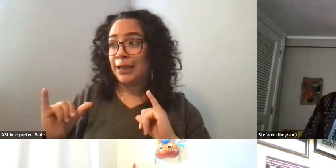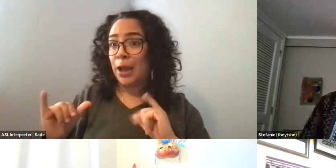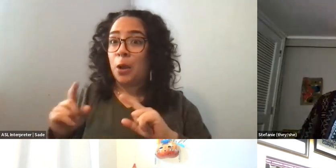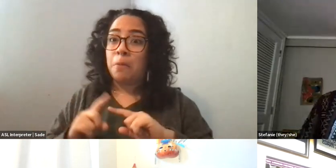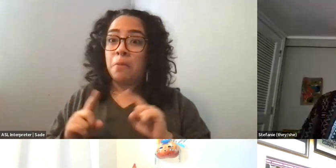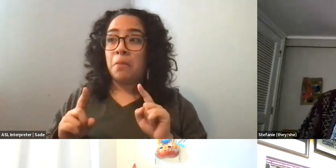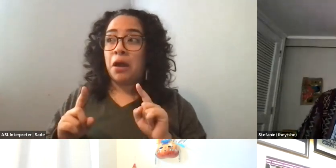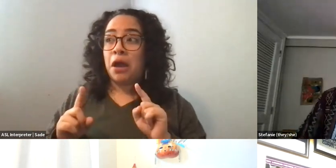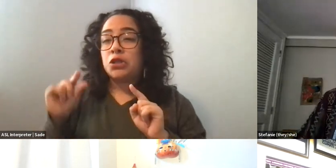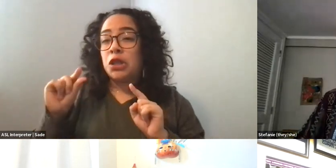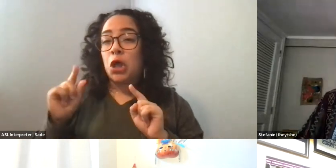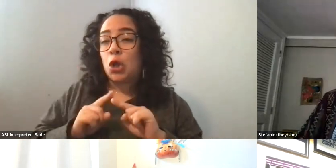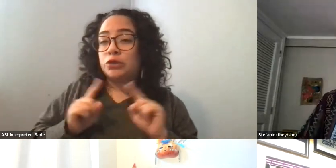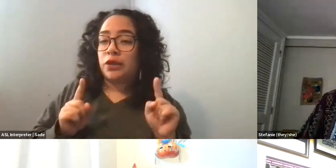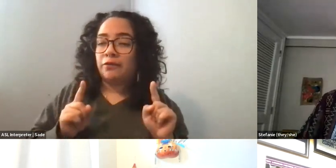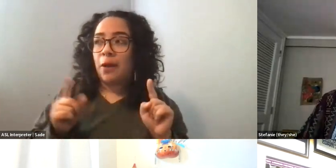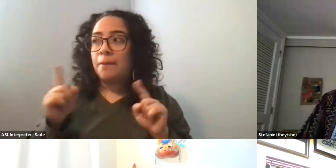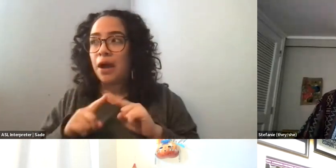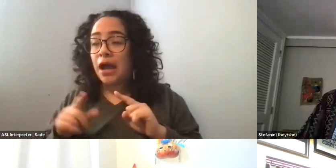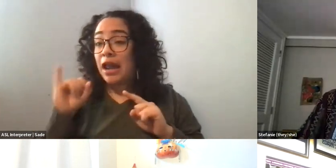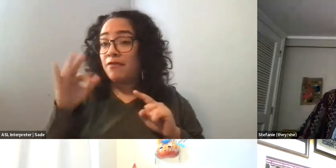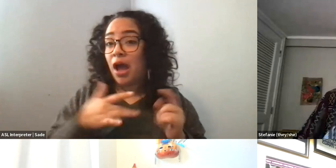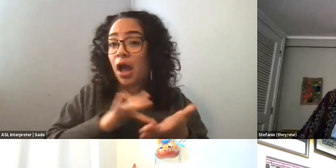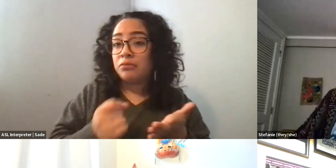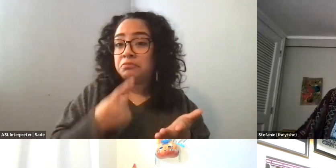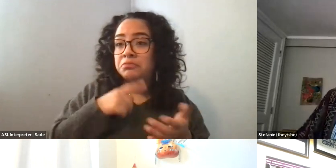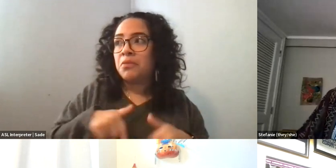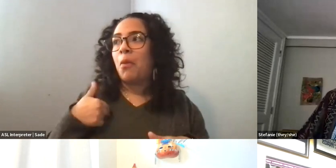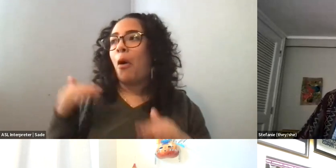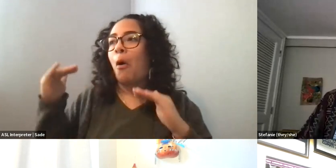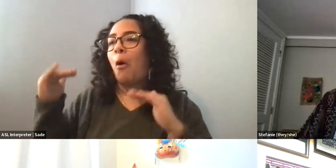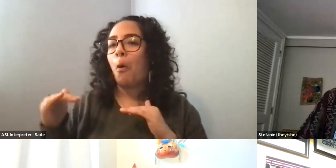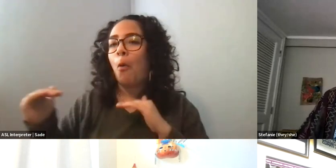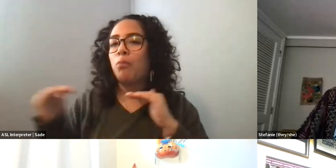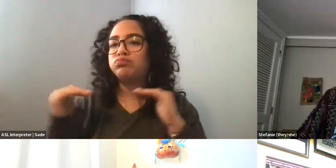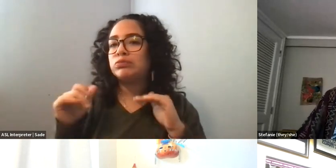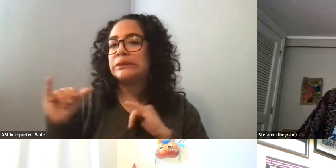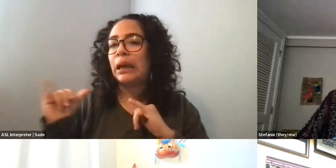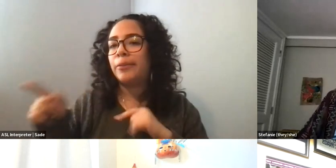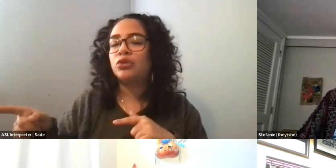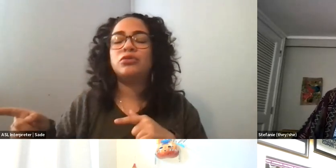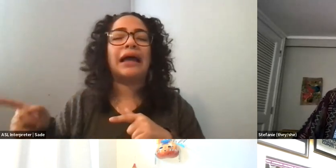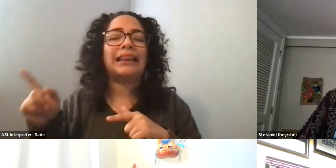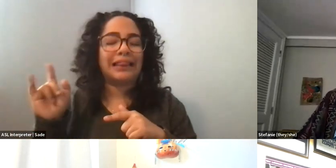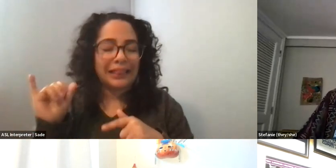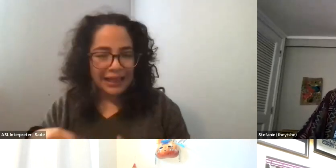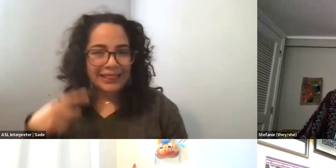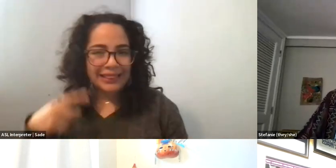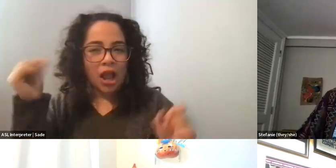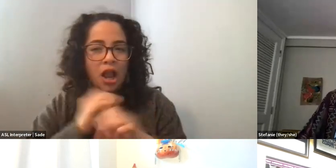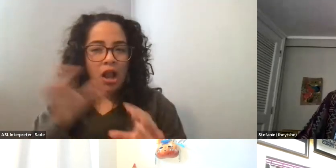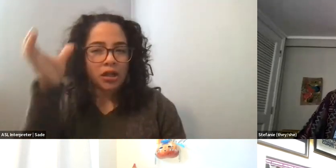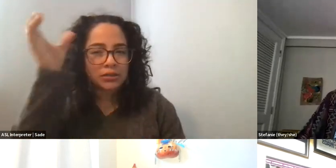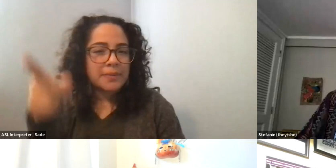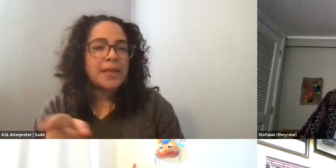then I'm just like you. And I think that was where I was ushered in, the like, acknowledge that you have a